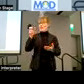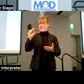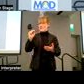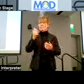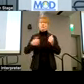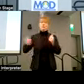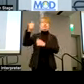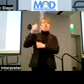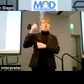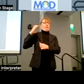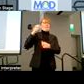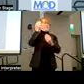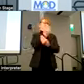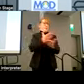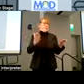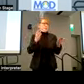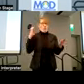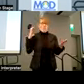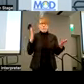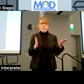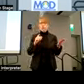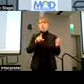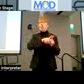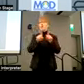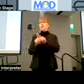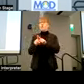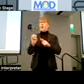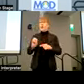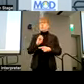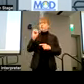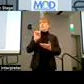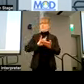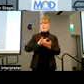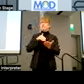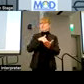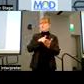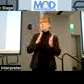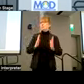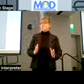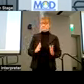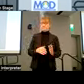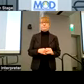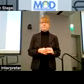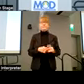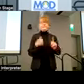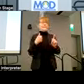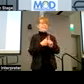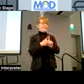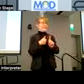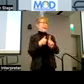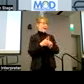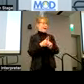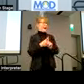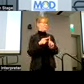chief information officer, and he's also an emergency medical medicine physician. And he has done wonderful